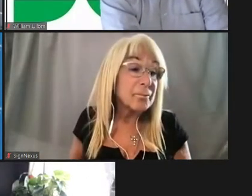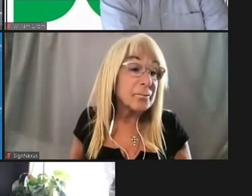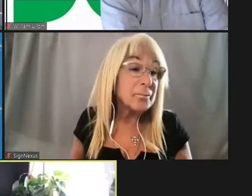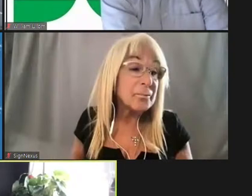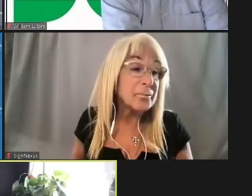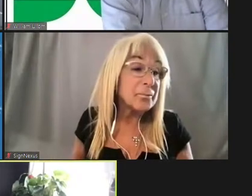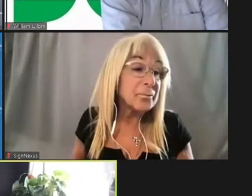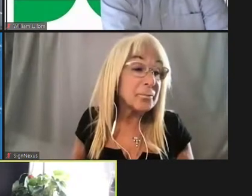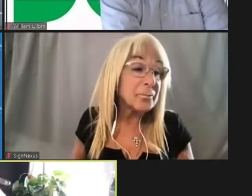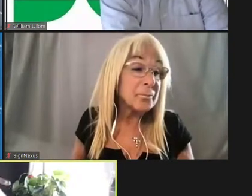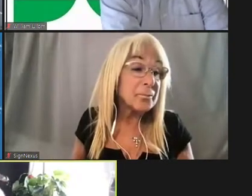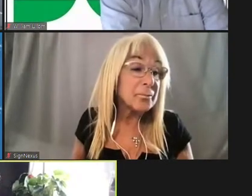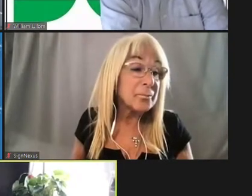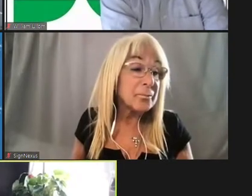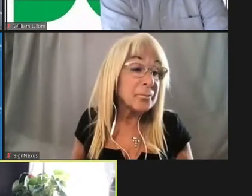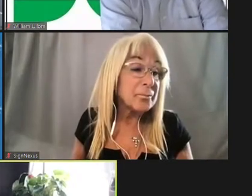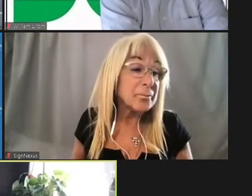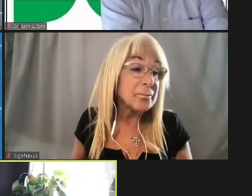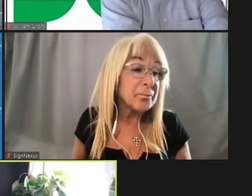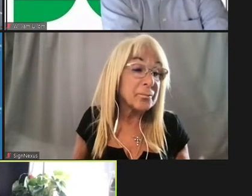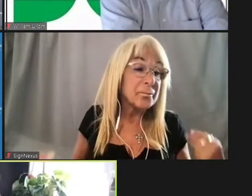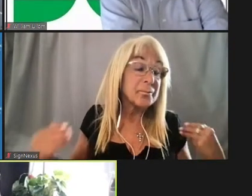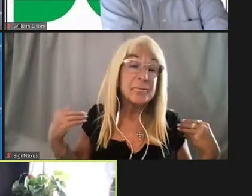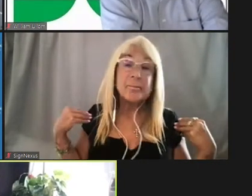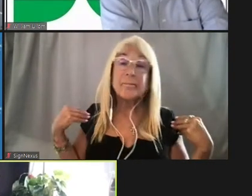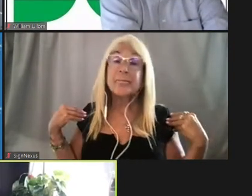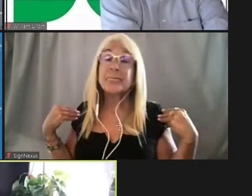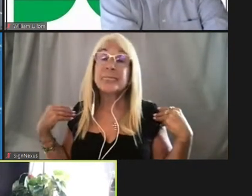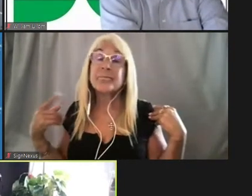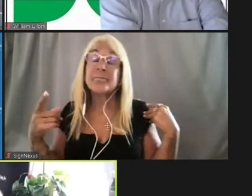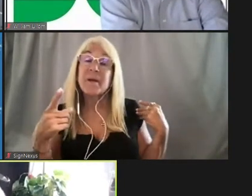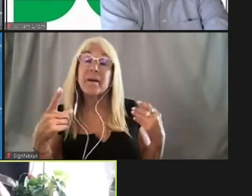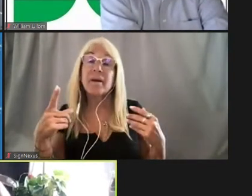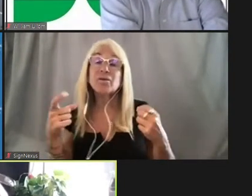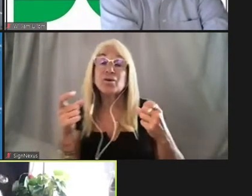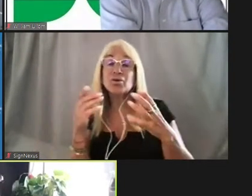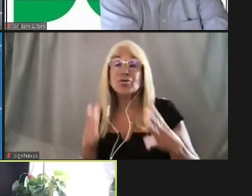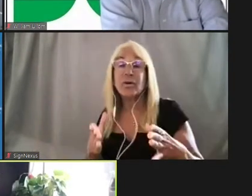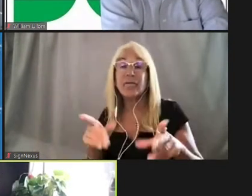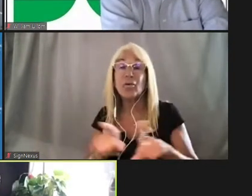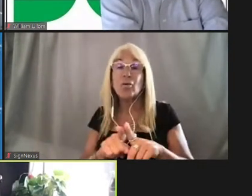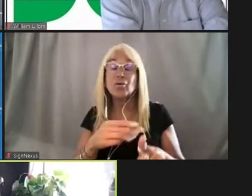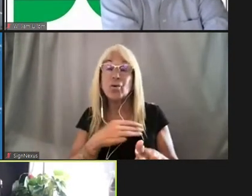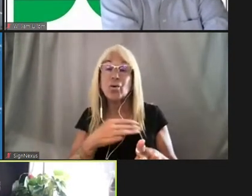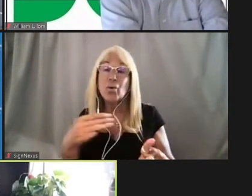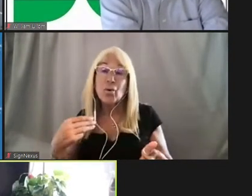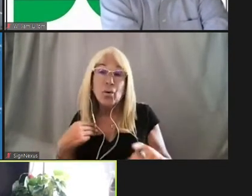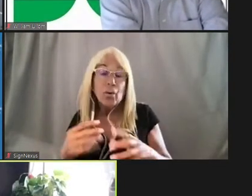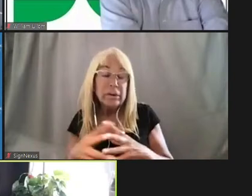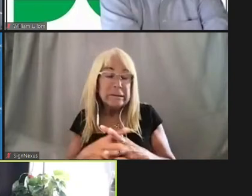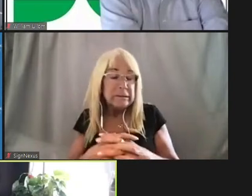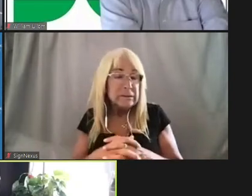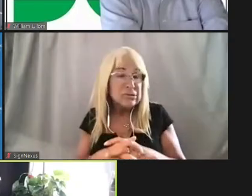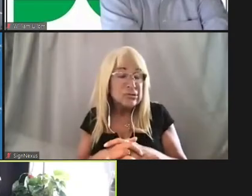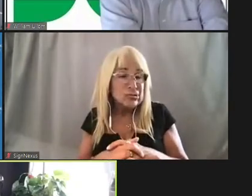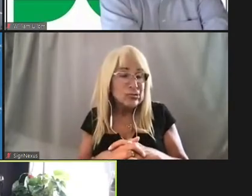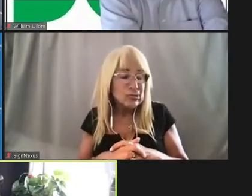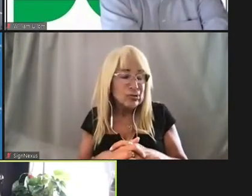hi my name is Wayne chin I'm a yellow cab driver owner driver and also a member of New Jersey Alliance